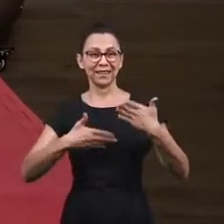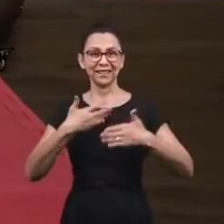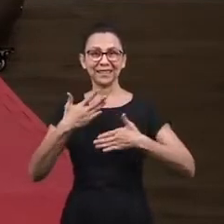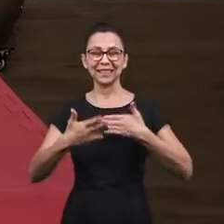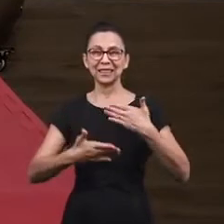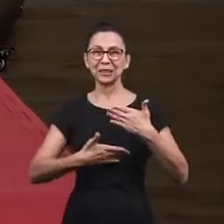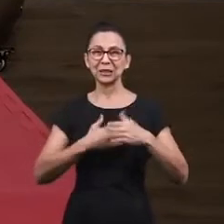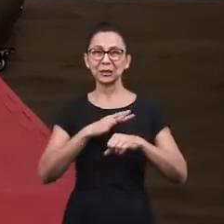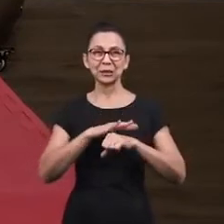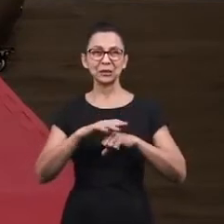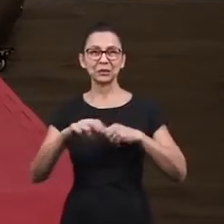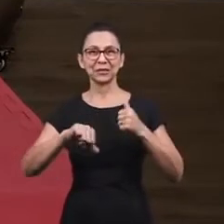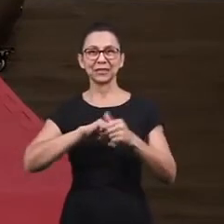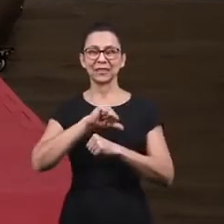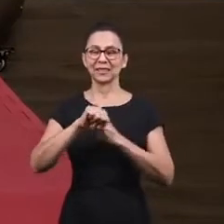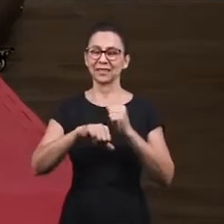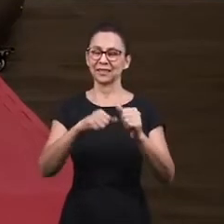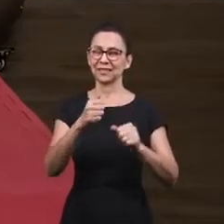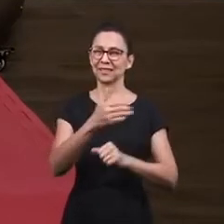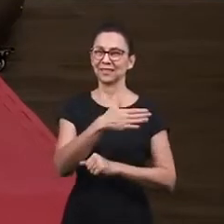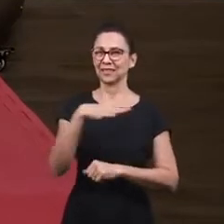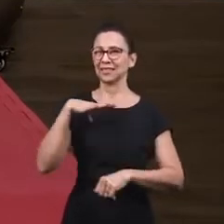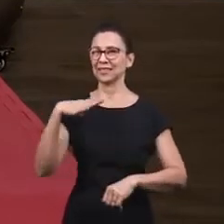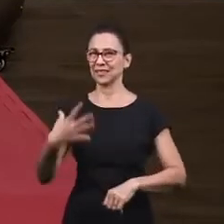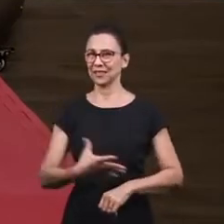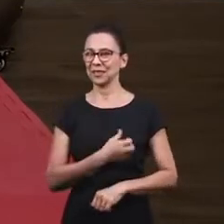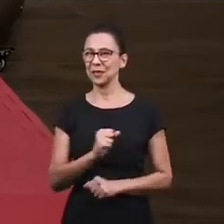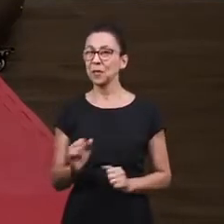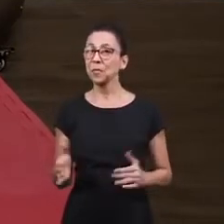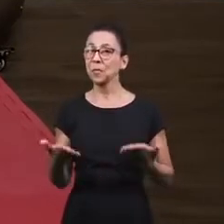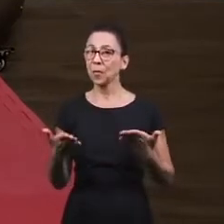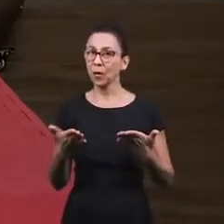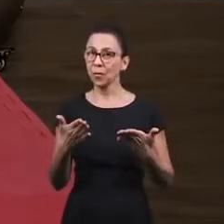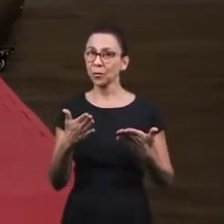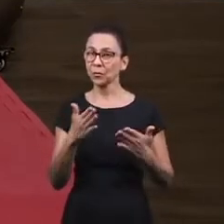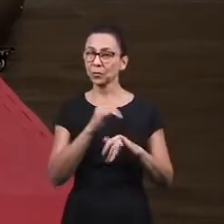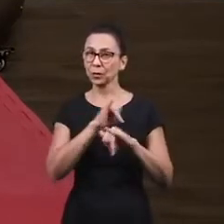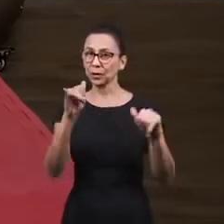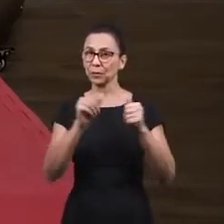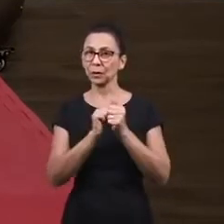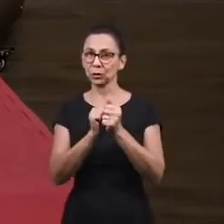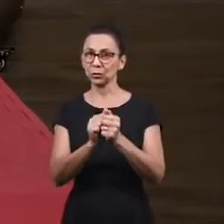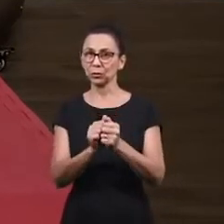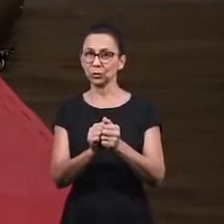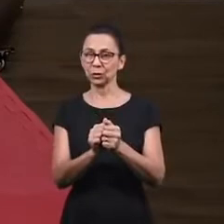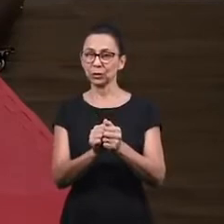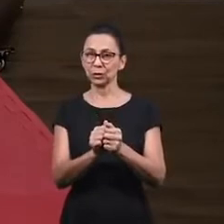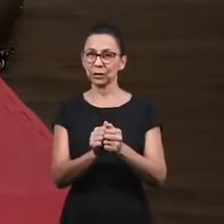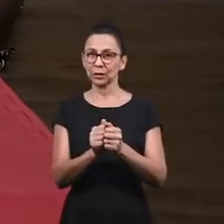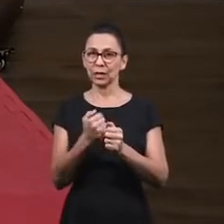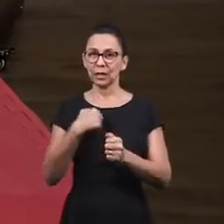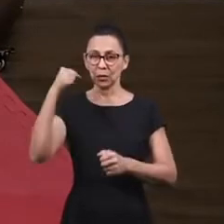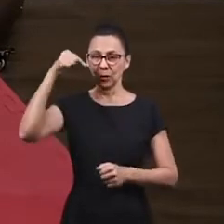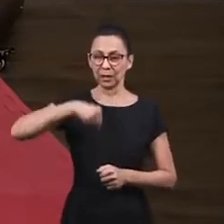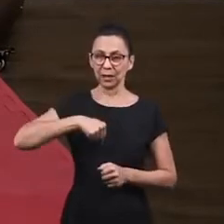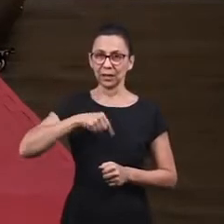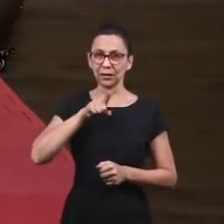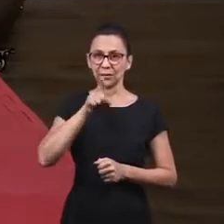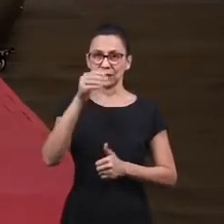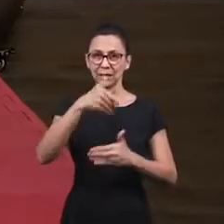our hearts with peace, with healing, with fellowship. Let's say it together. I'll say it here, and you say it